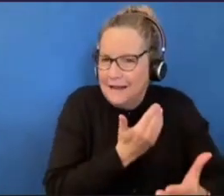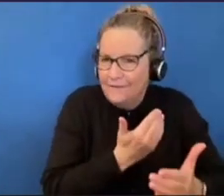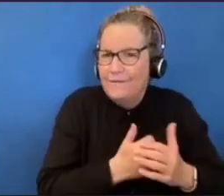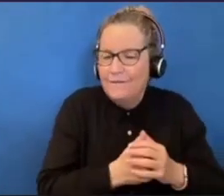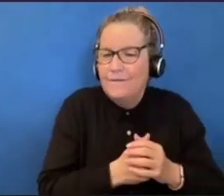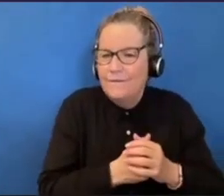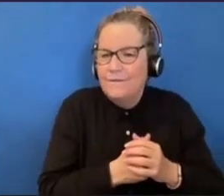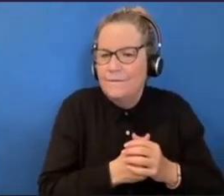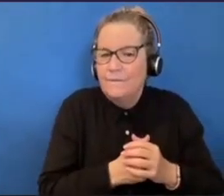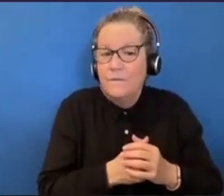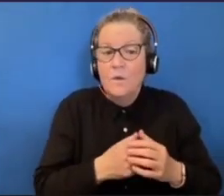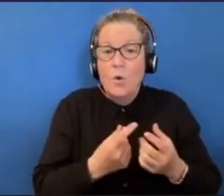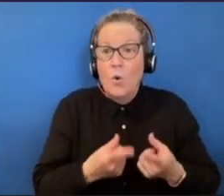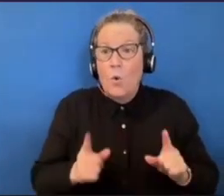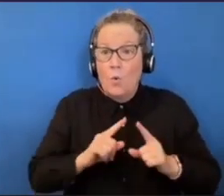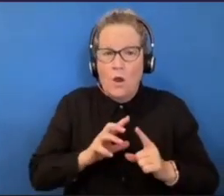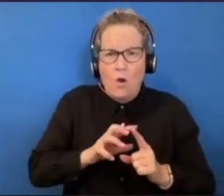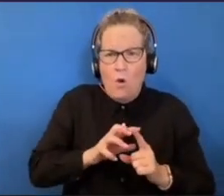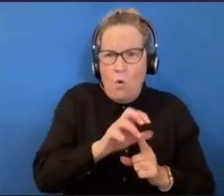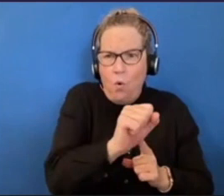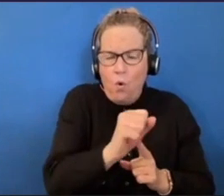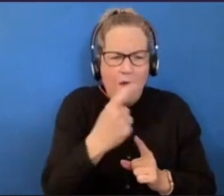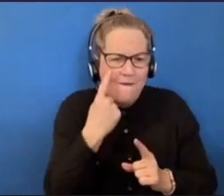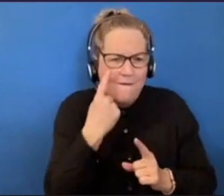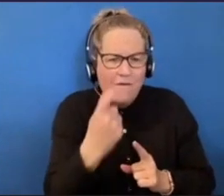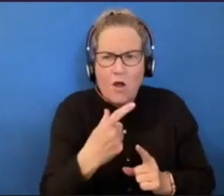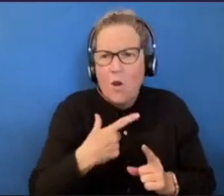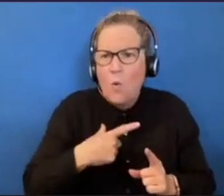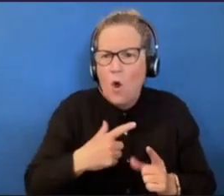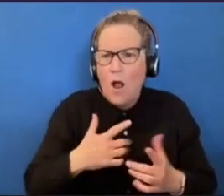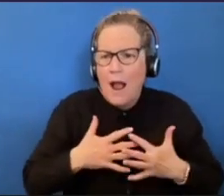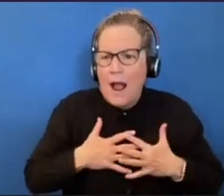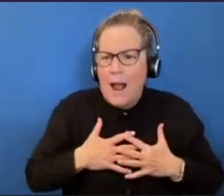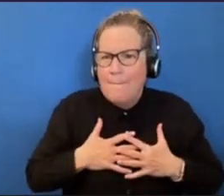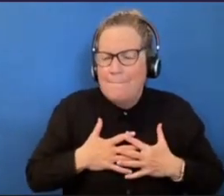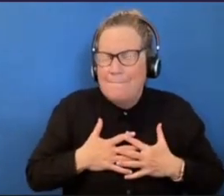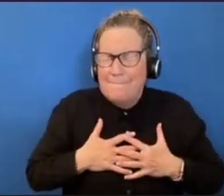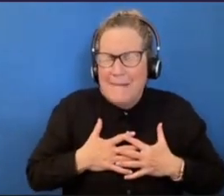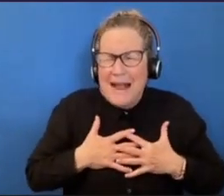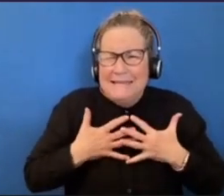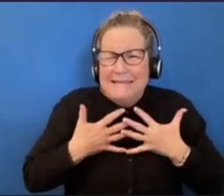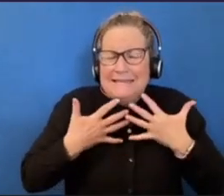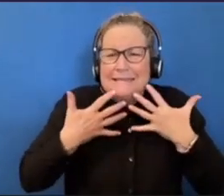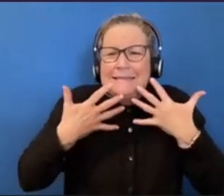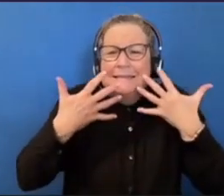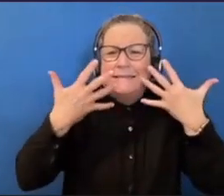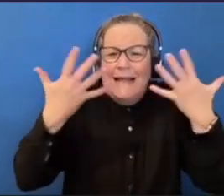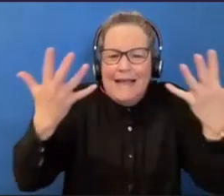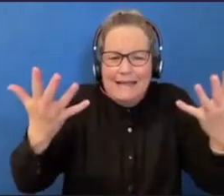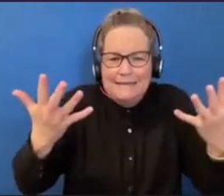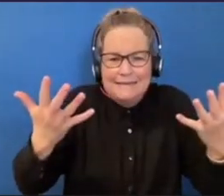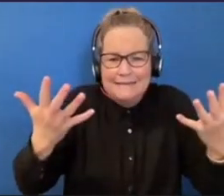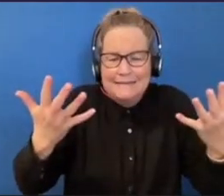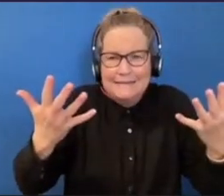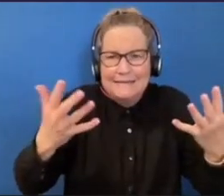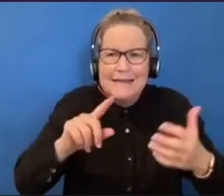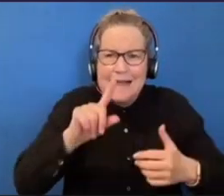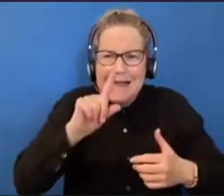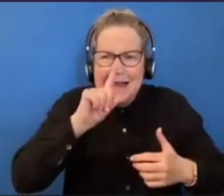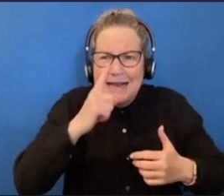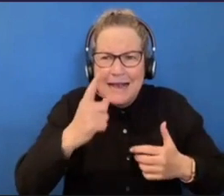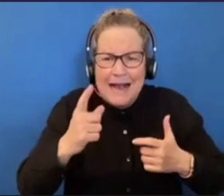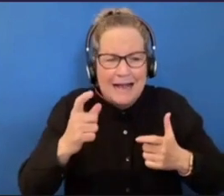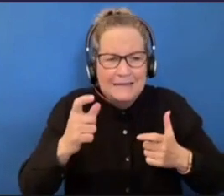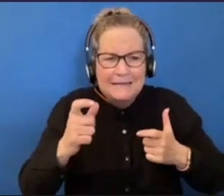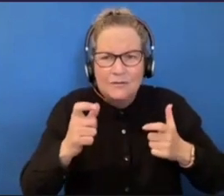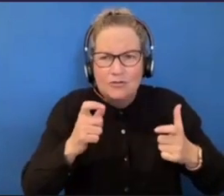moment where she was getting upset and there was probably no kind of getting over it in a calm kind of way. And so we learned to